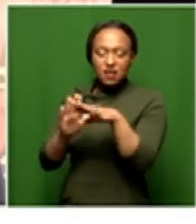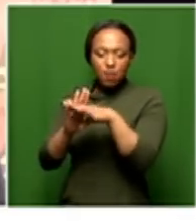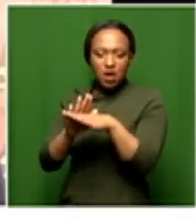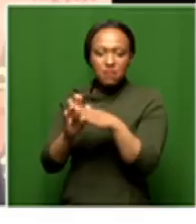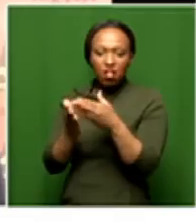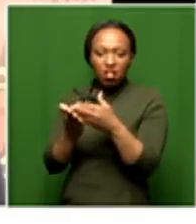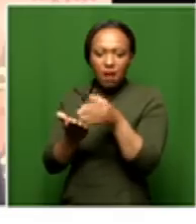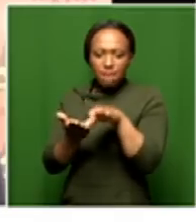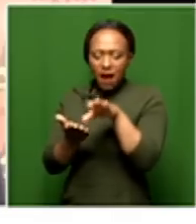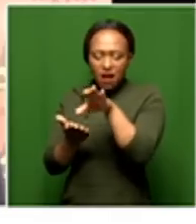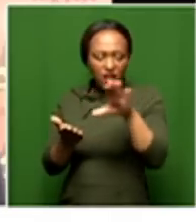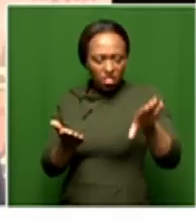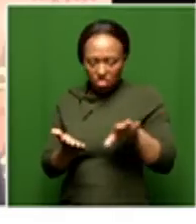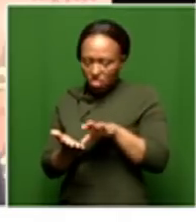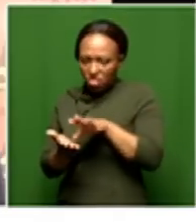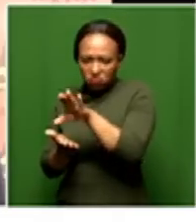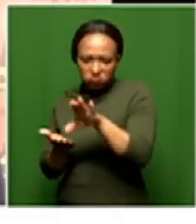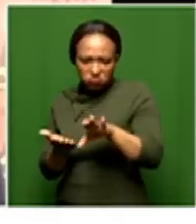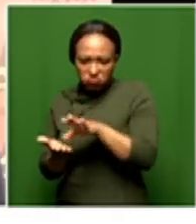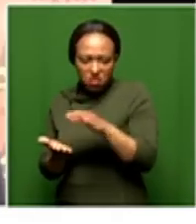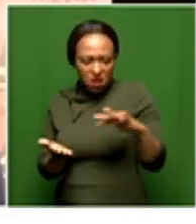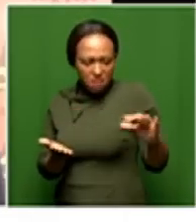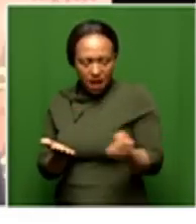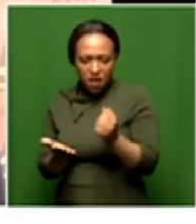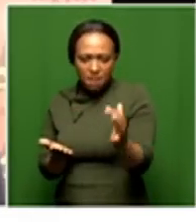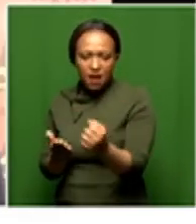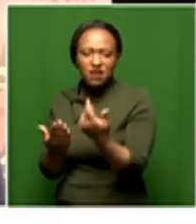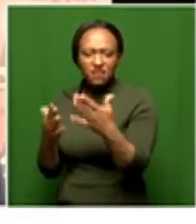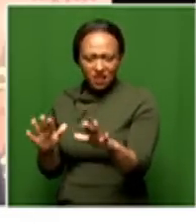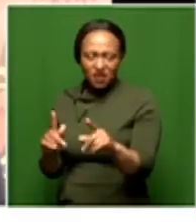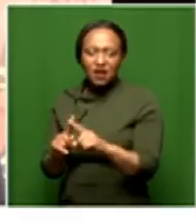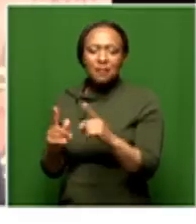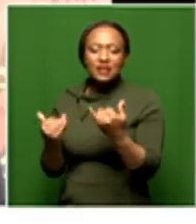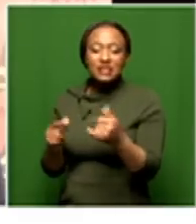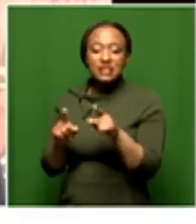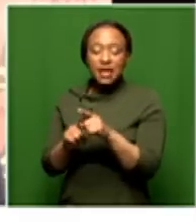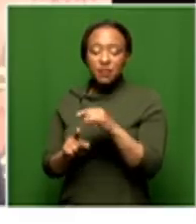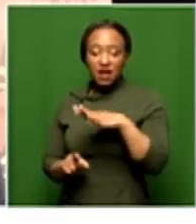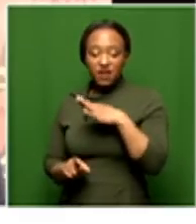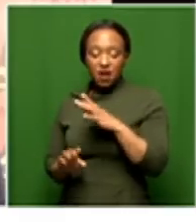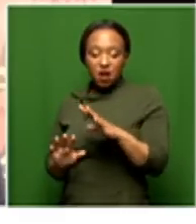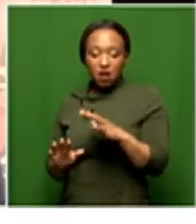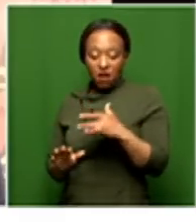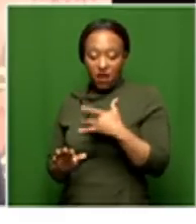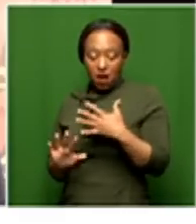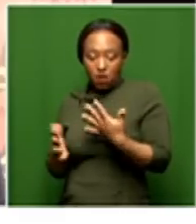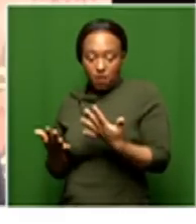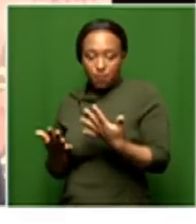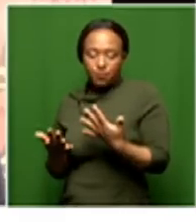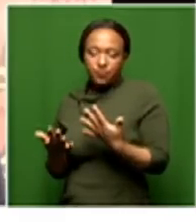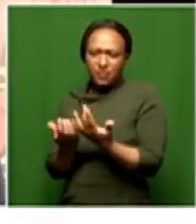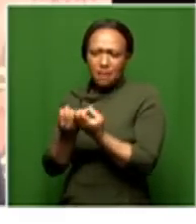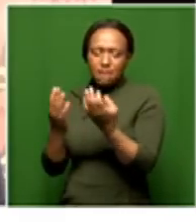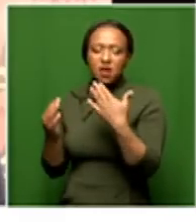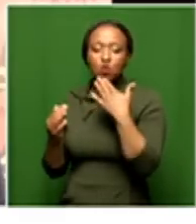was thanks to National Treasury. From what I'm understanding, and it just feels like, and also talking to the fact that a lot of